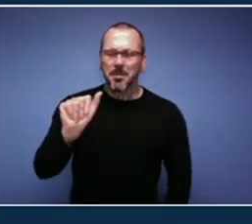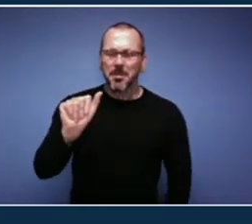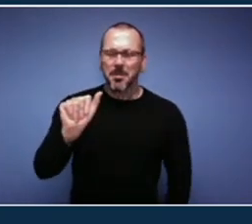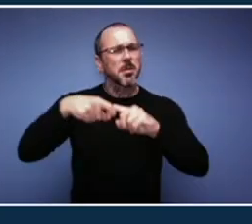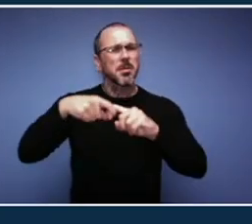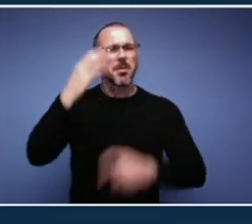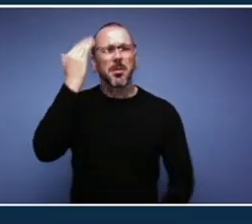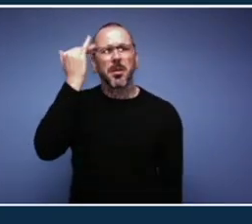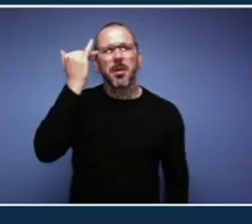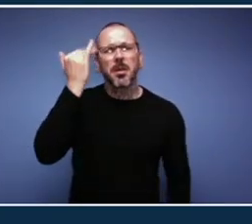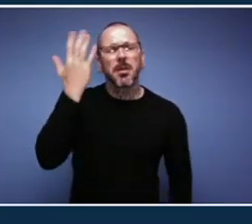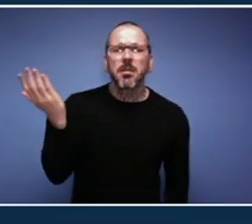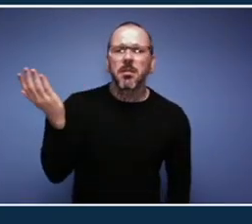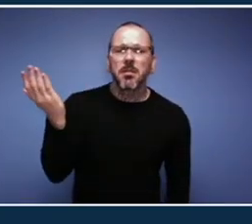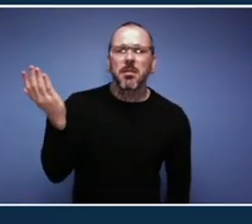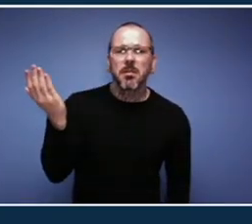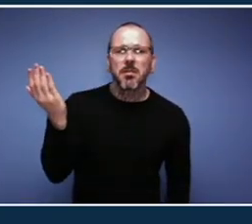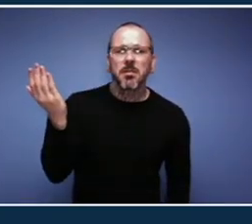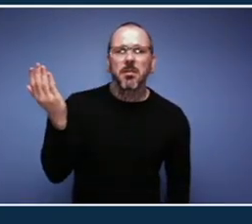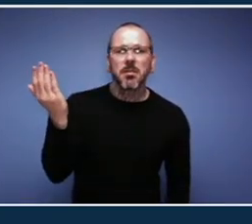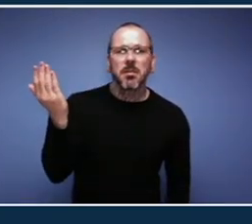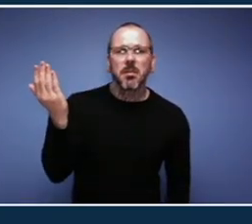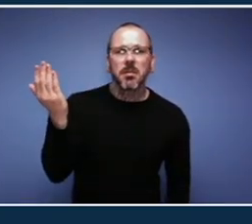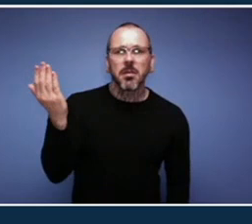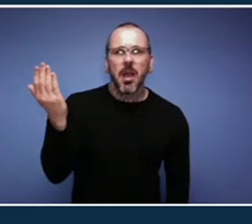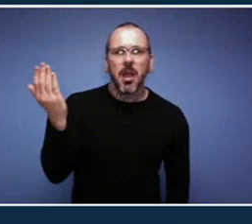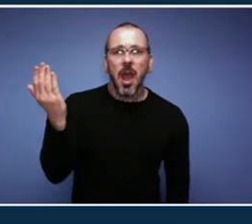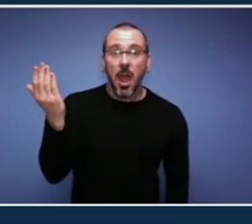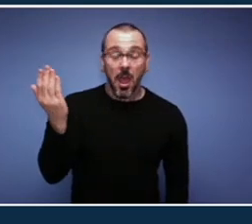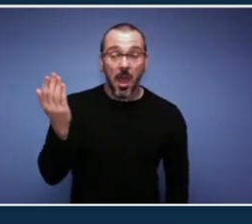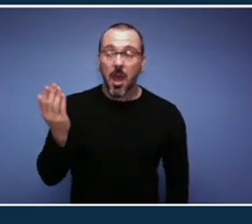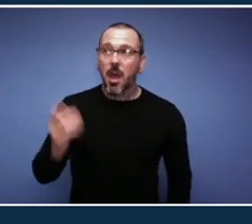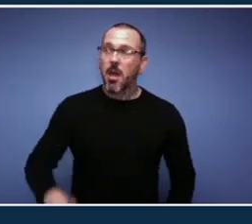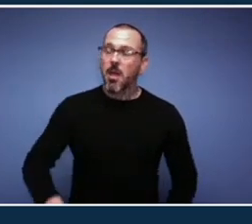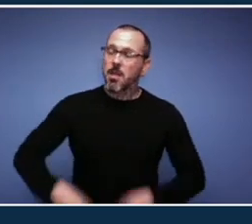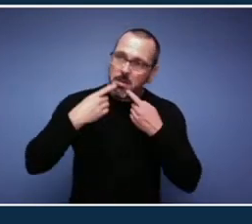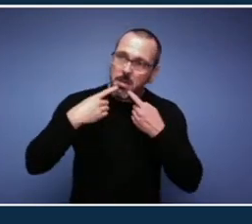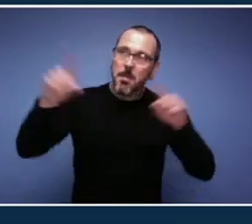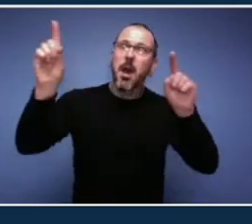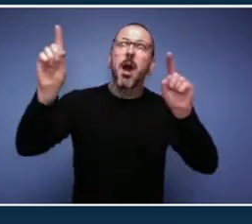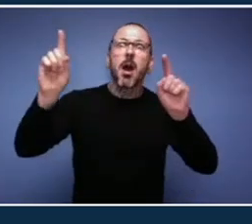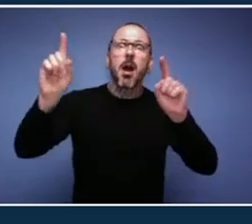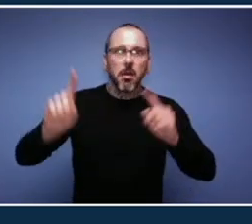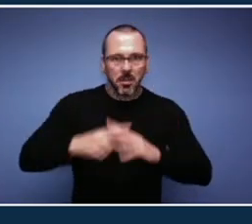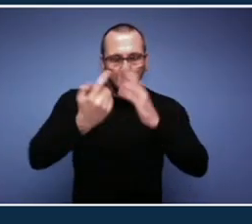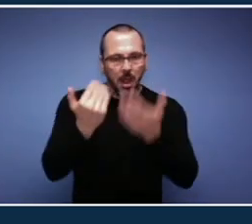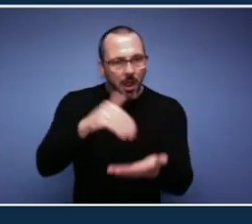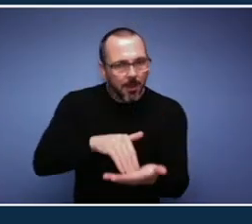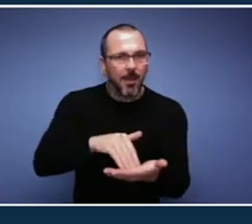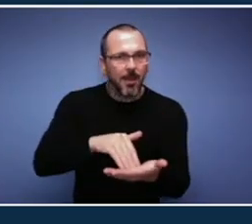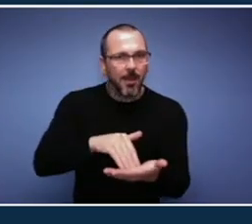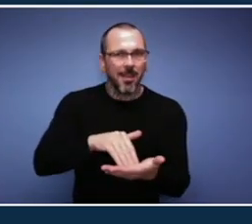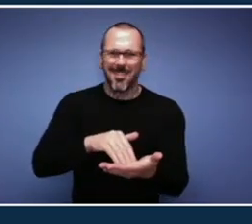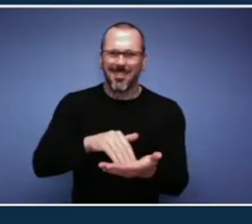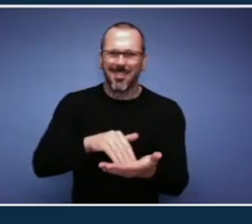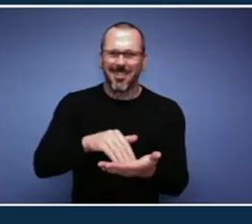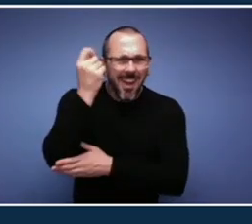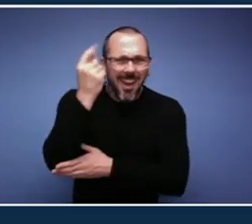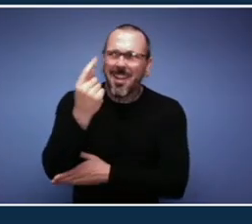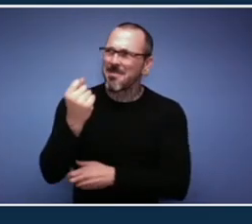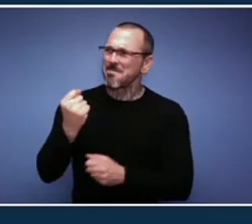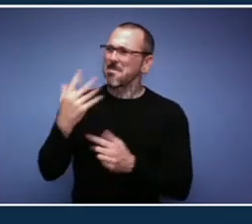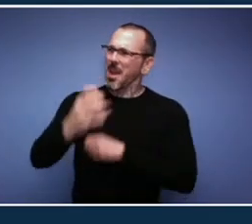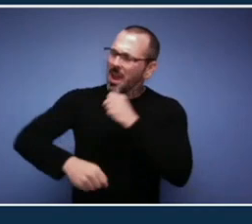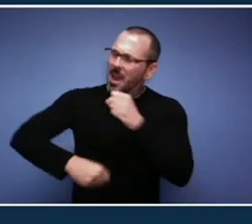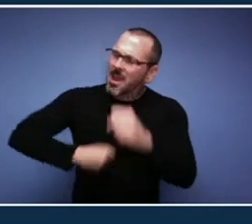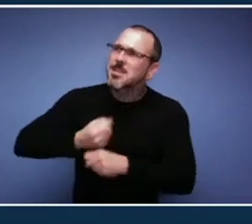and why did it take decades and a massive human rights case for the government to recognize that the treatment of people with disabilities